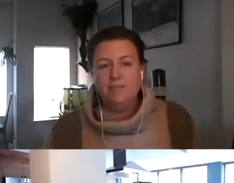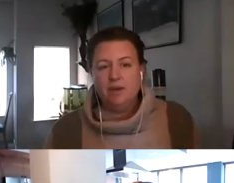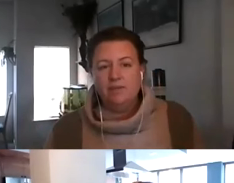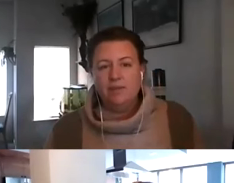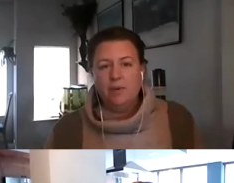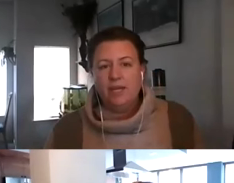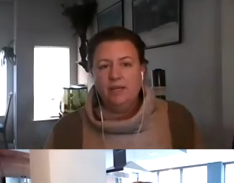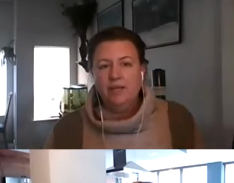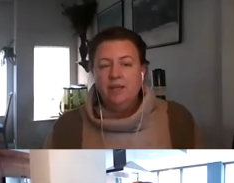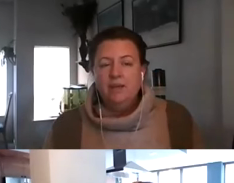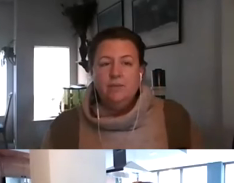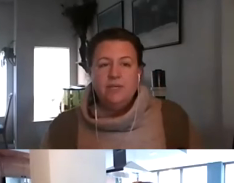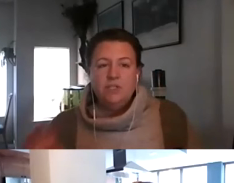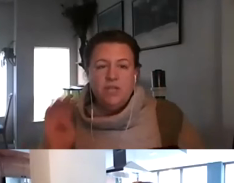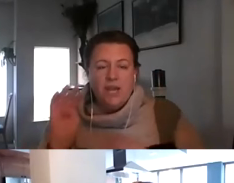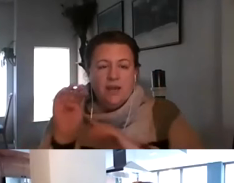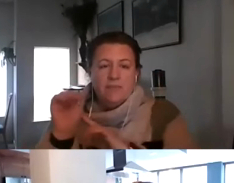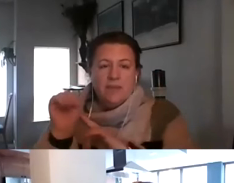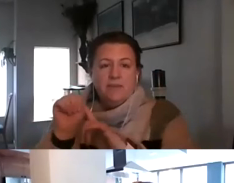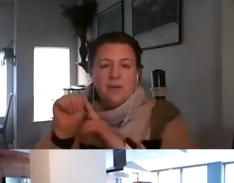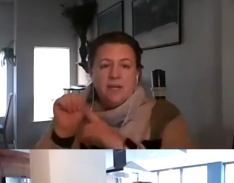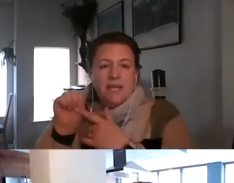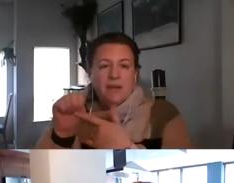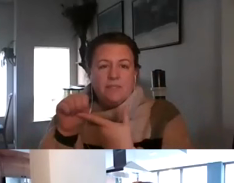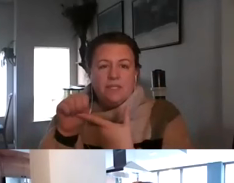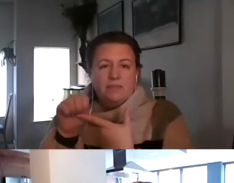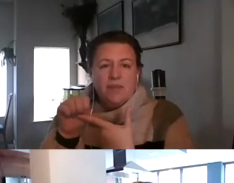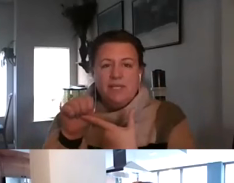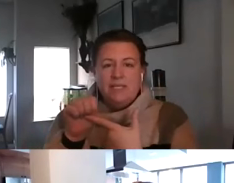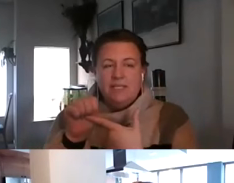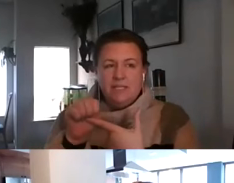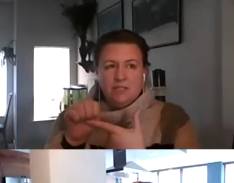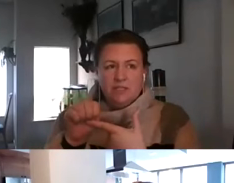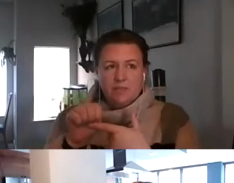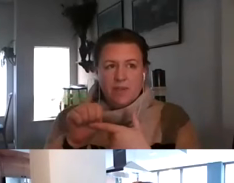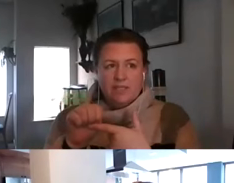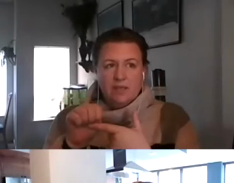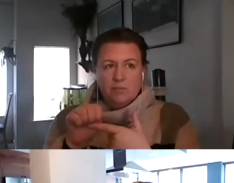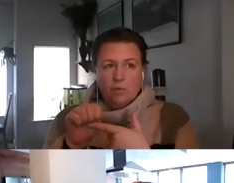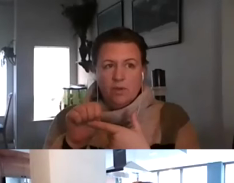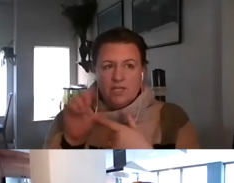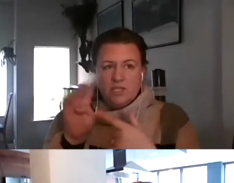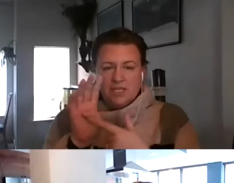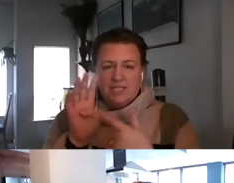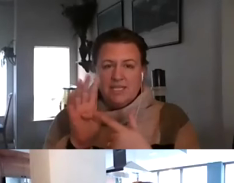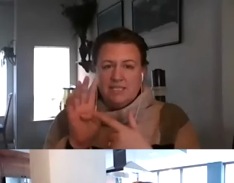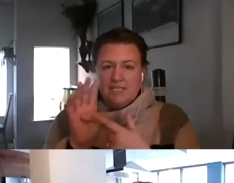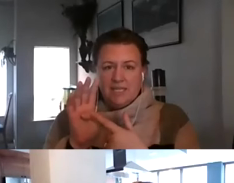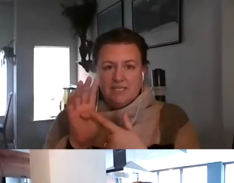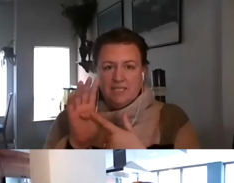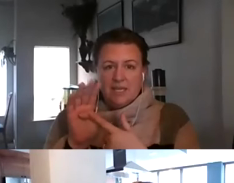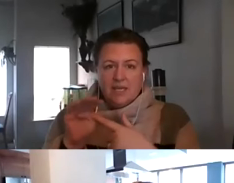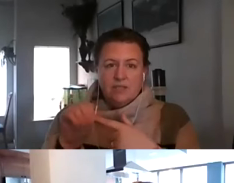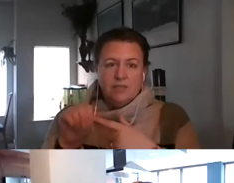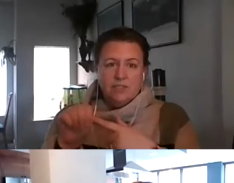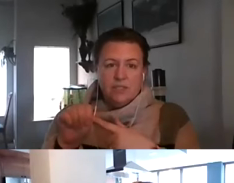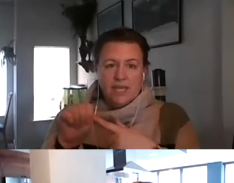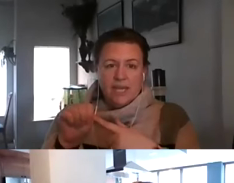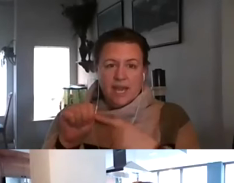prefrontal cortex part of the brain, which is the part that helps us make decisions based on more than just